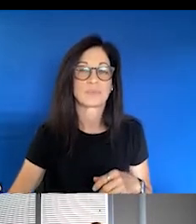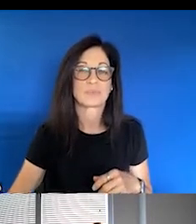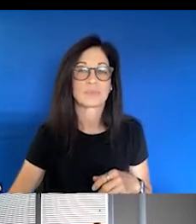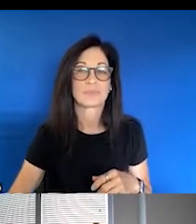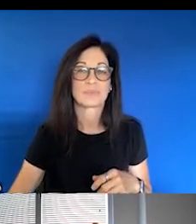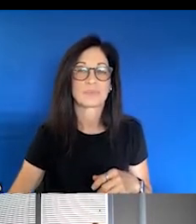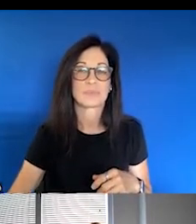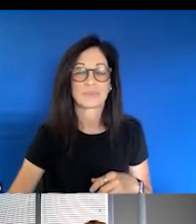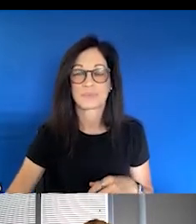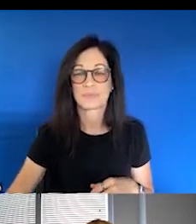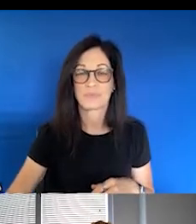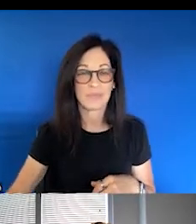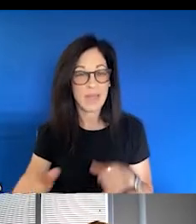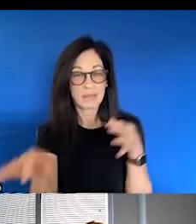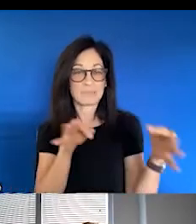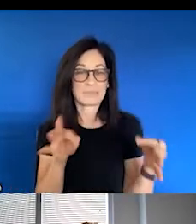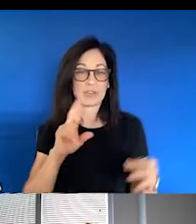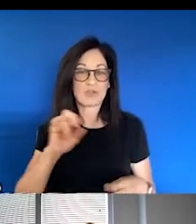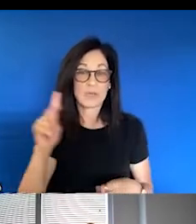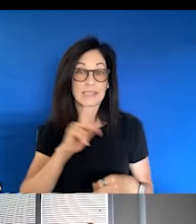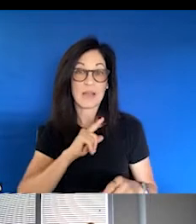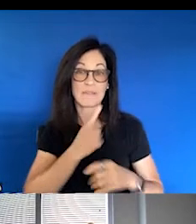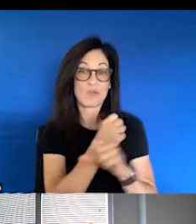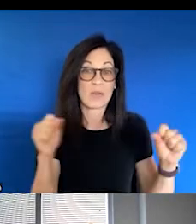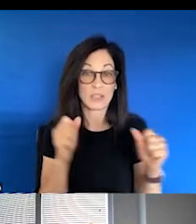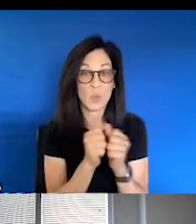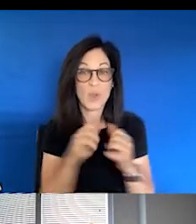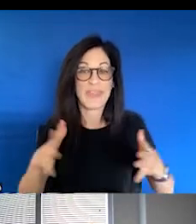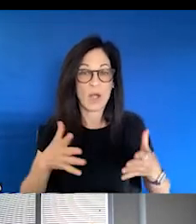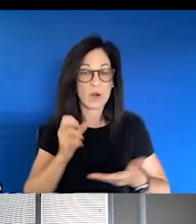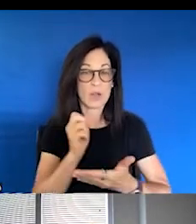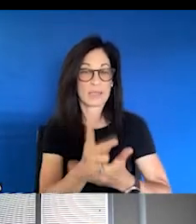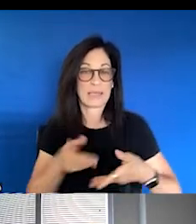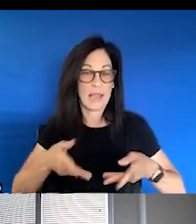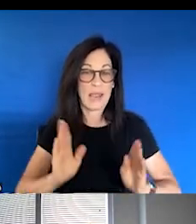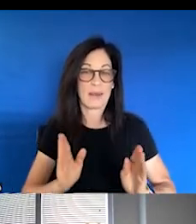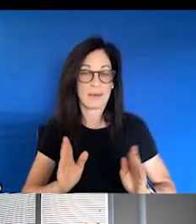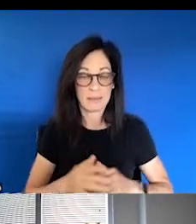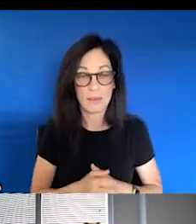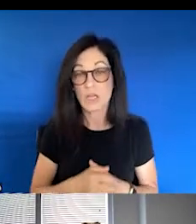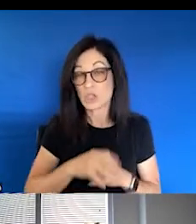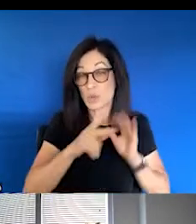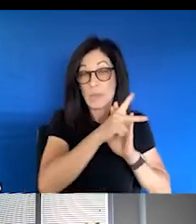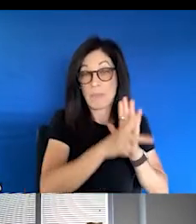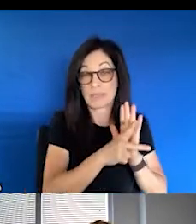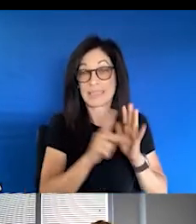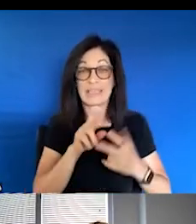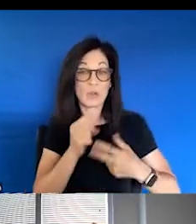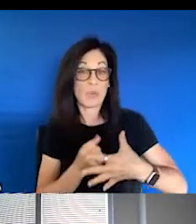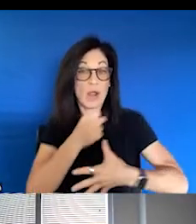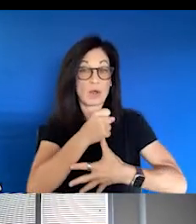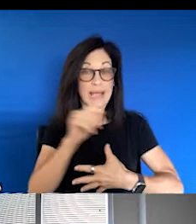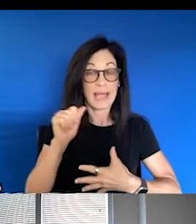outlined the risks of rescue without consent. So either the policy prioritized A,